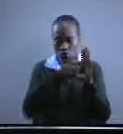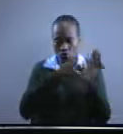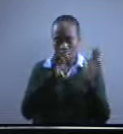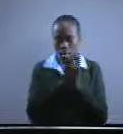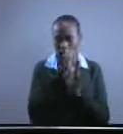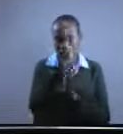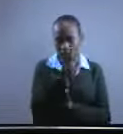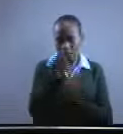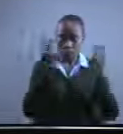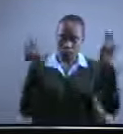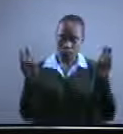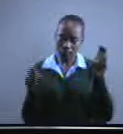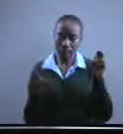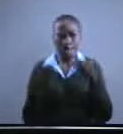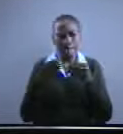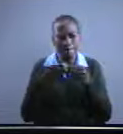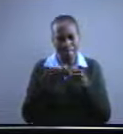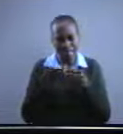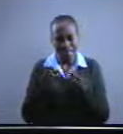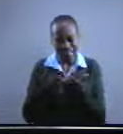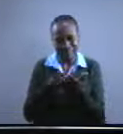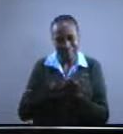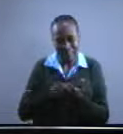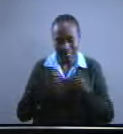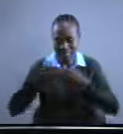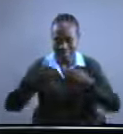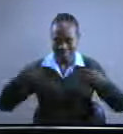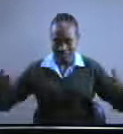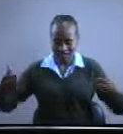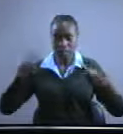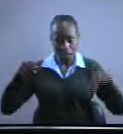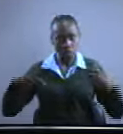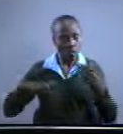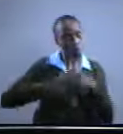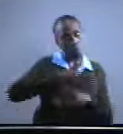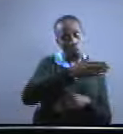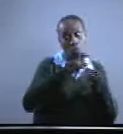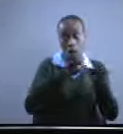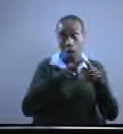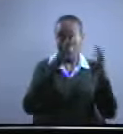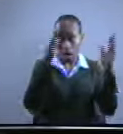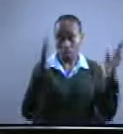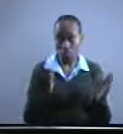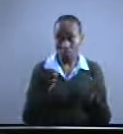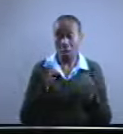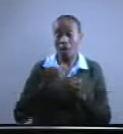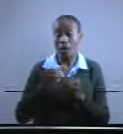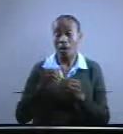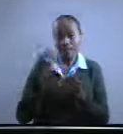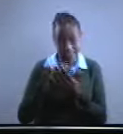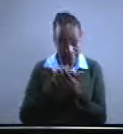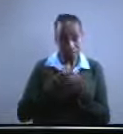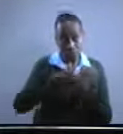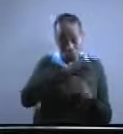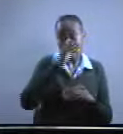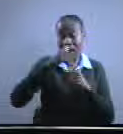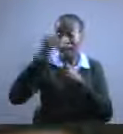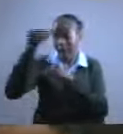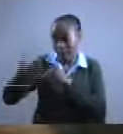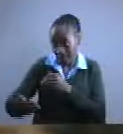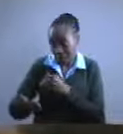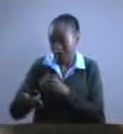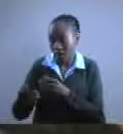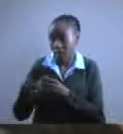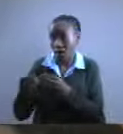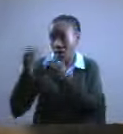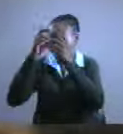quote, "A member demanding a division shall not leave the chamber until the result of the division has been declared and